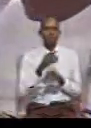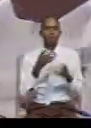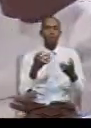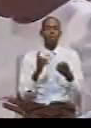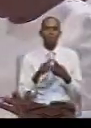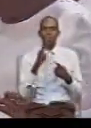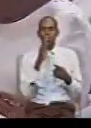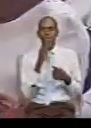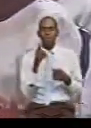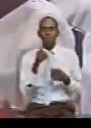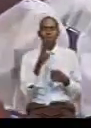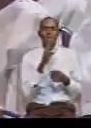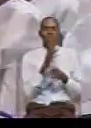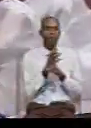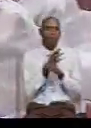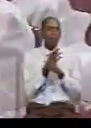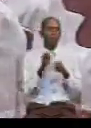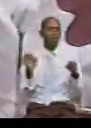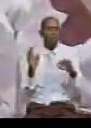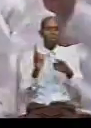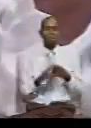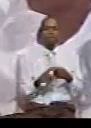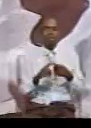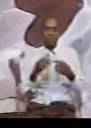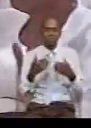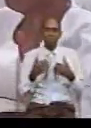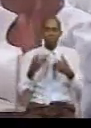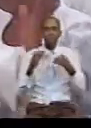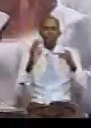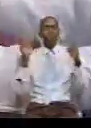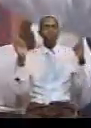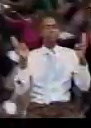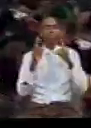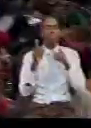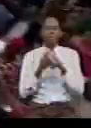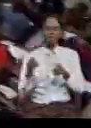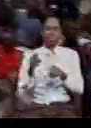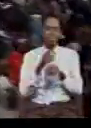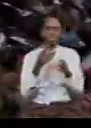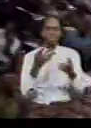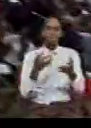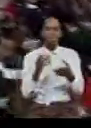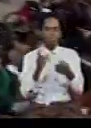are free to be as victorious as you want to be.